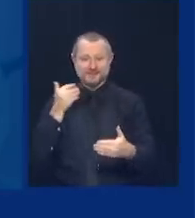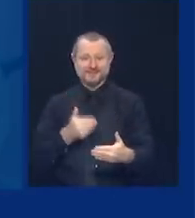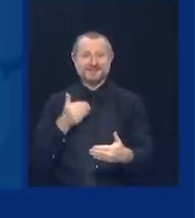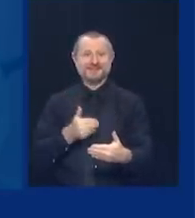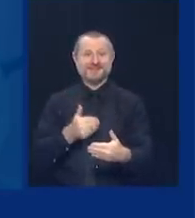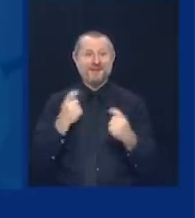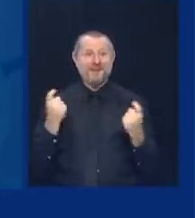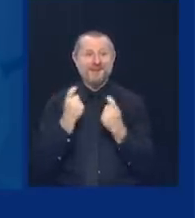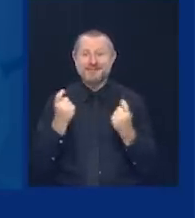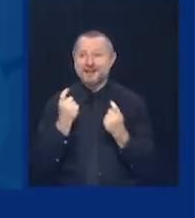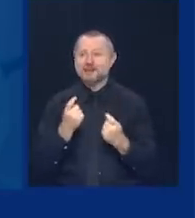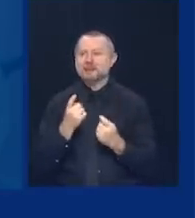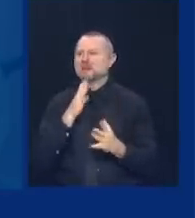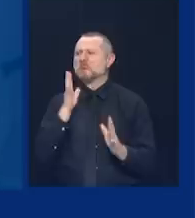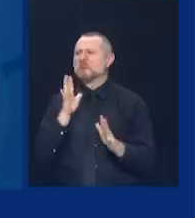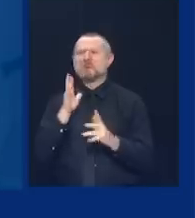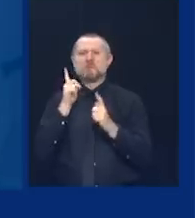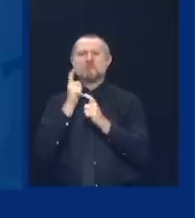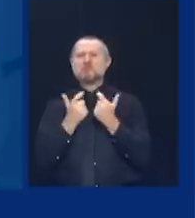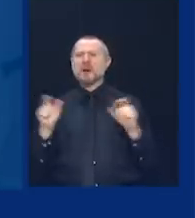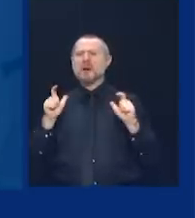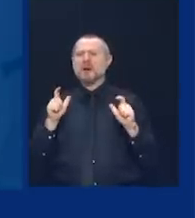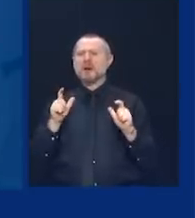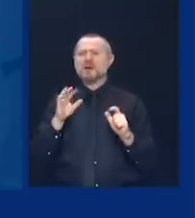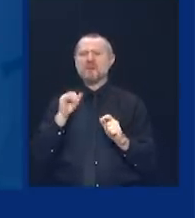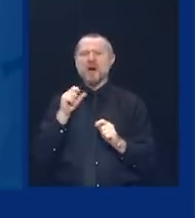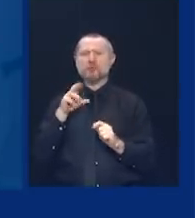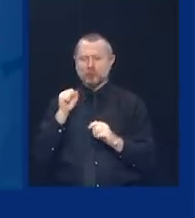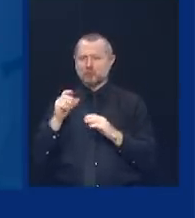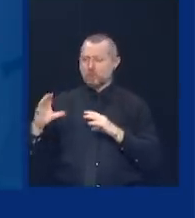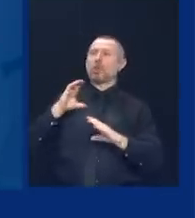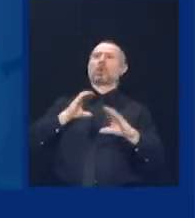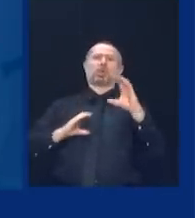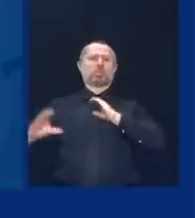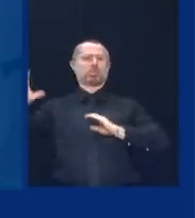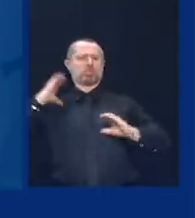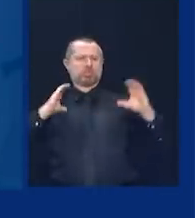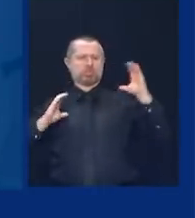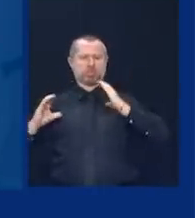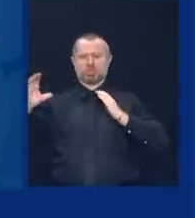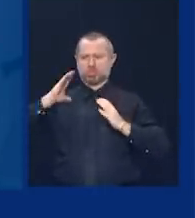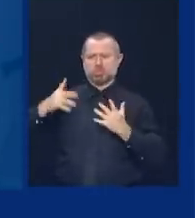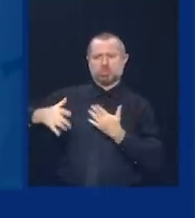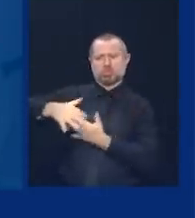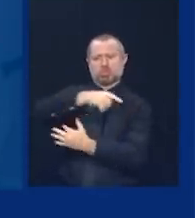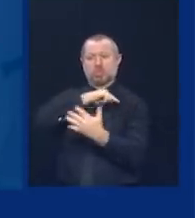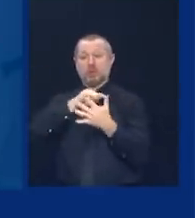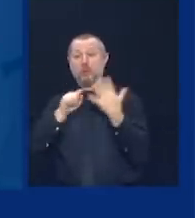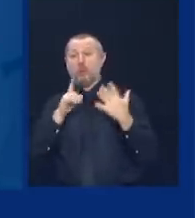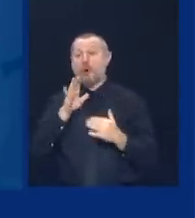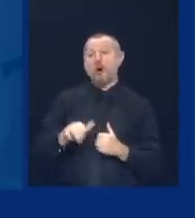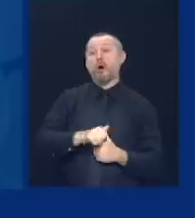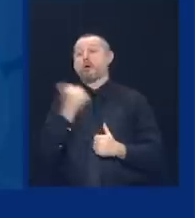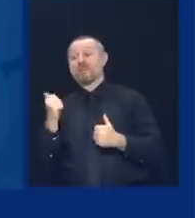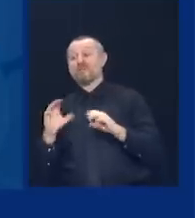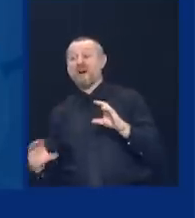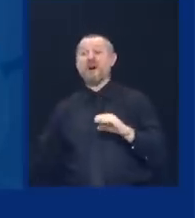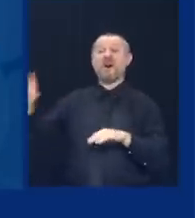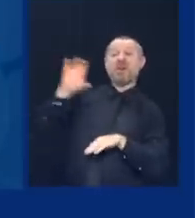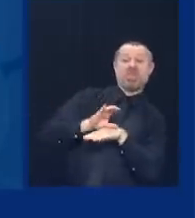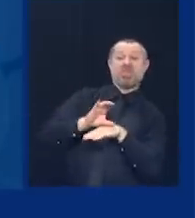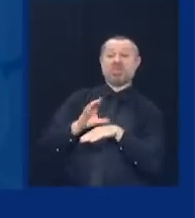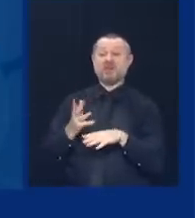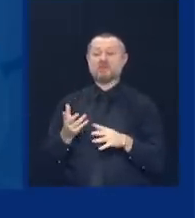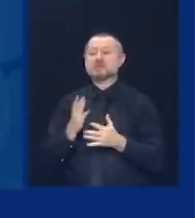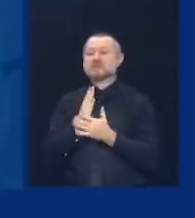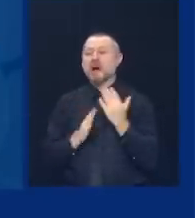major factor. And another factor that some places haven't yet